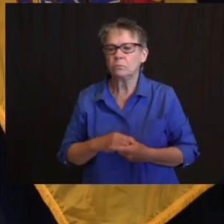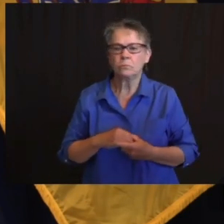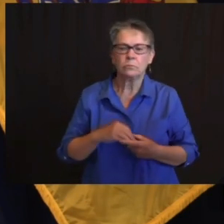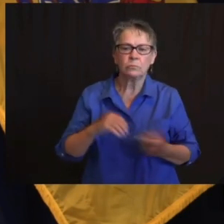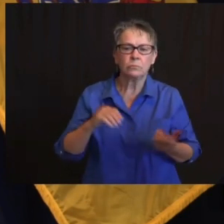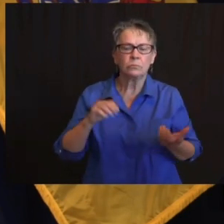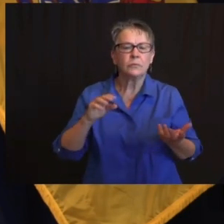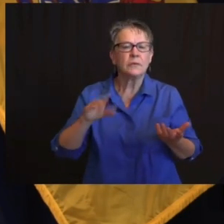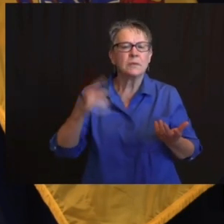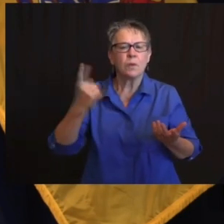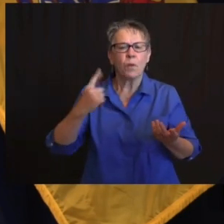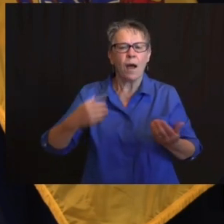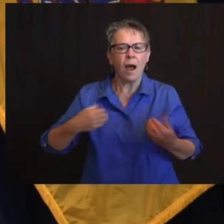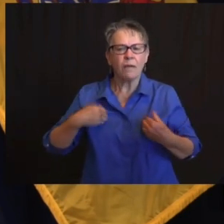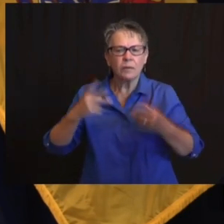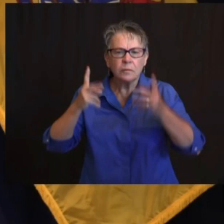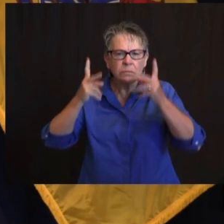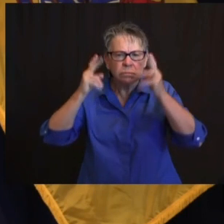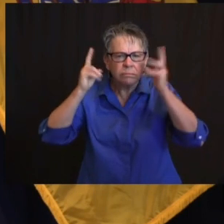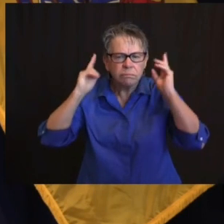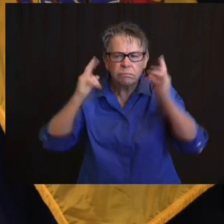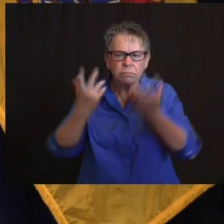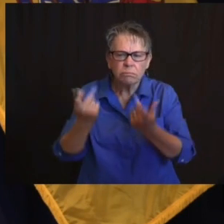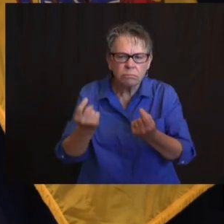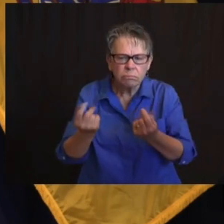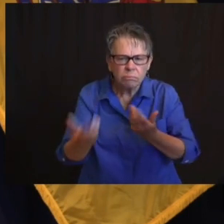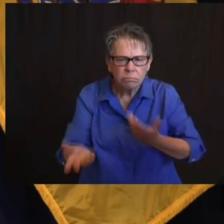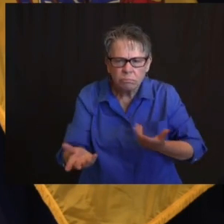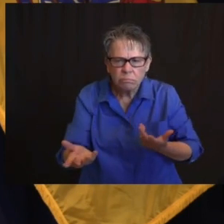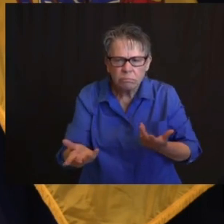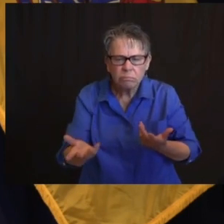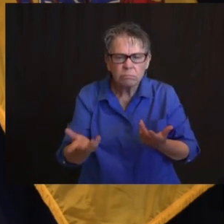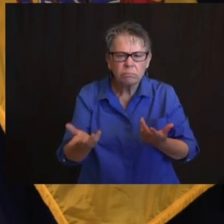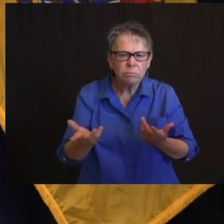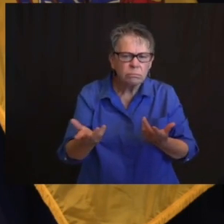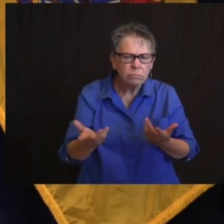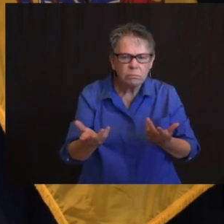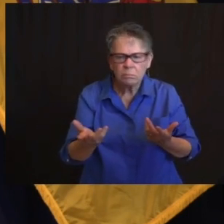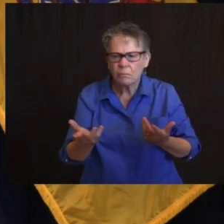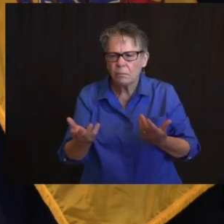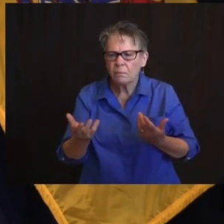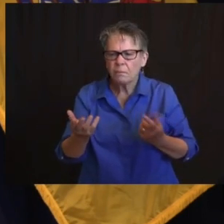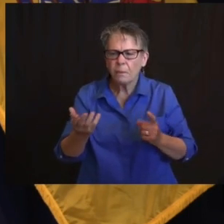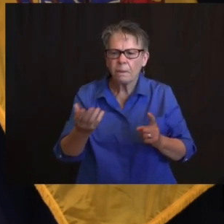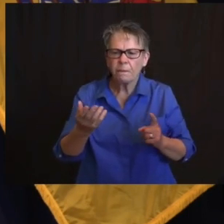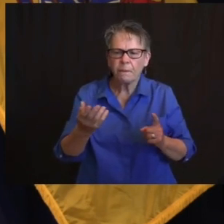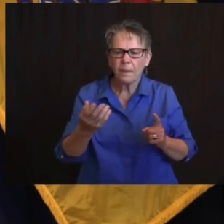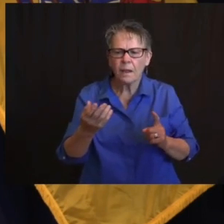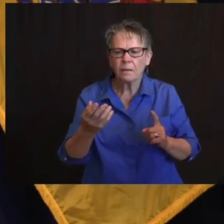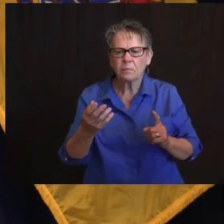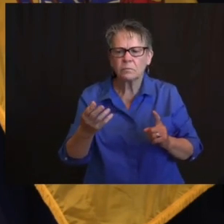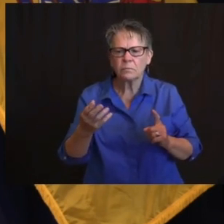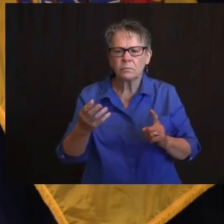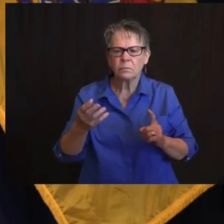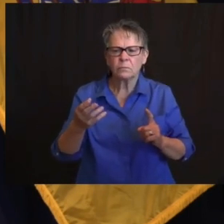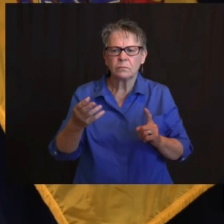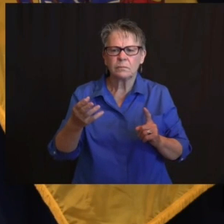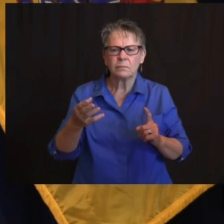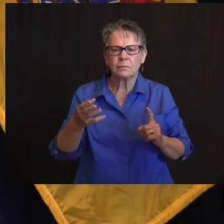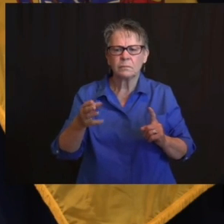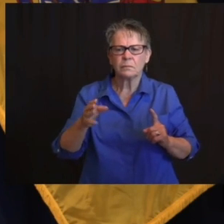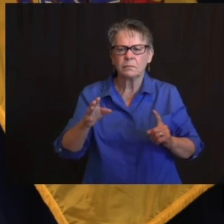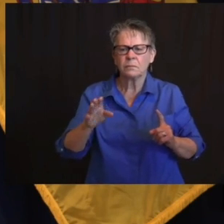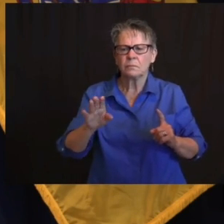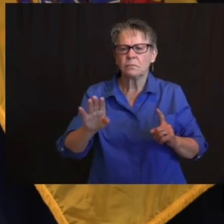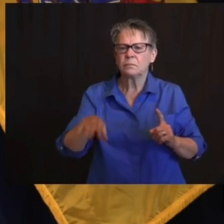appointment? Her answer was a lot of her older customers have not yet signed up for an appointment. And that gets back